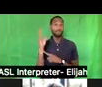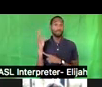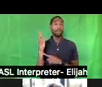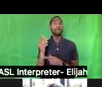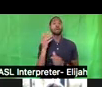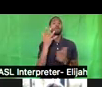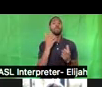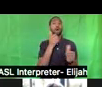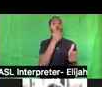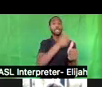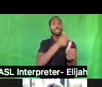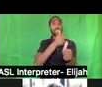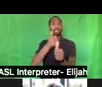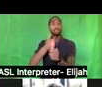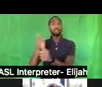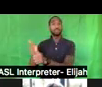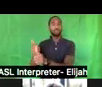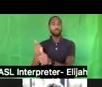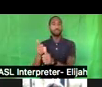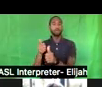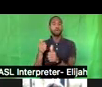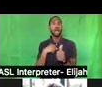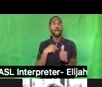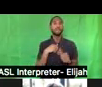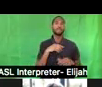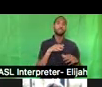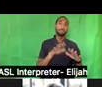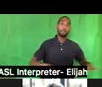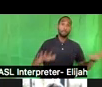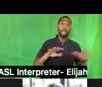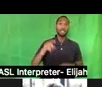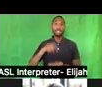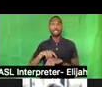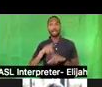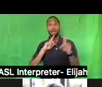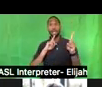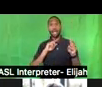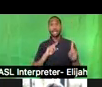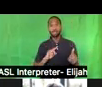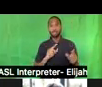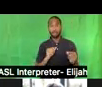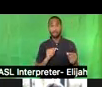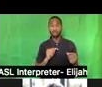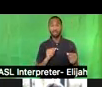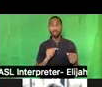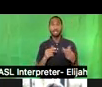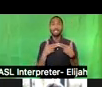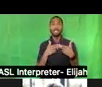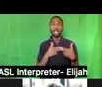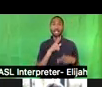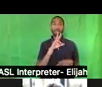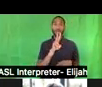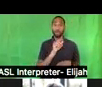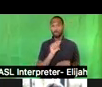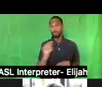of you spend space and time answering on the slide deck, again, slides 32 to